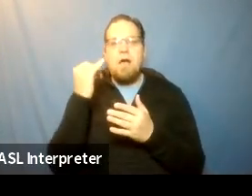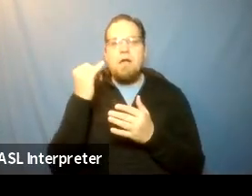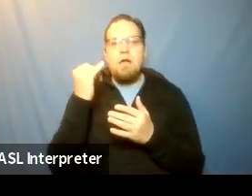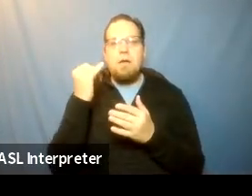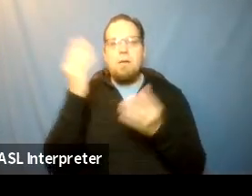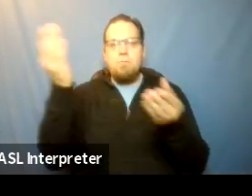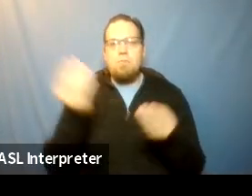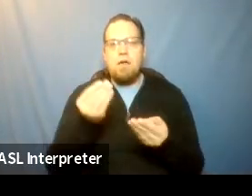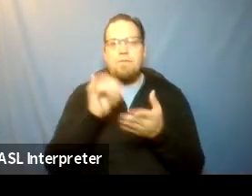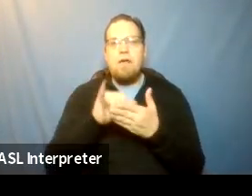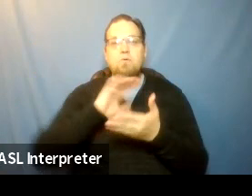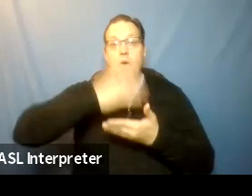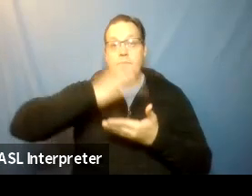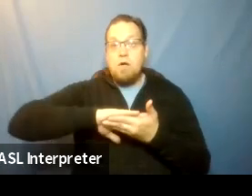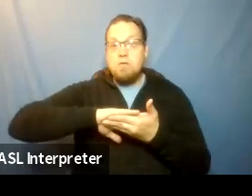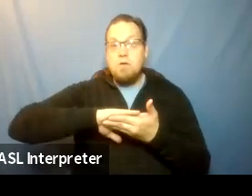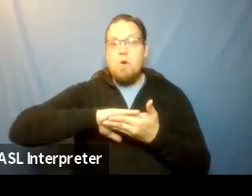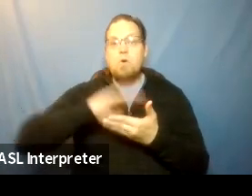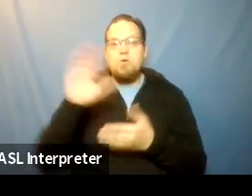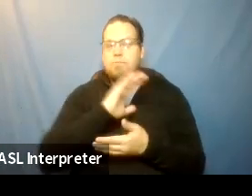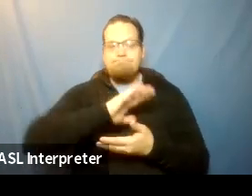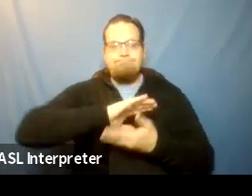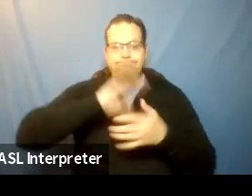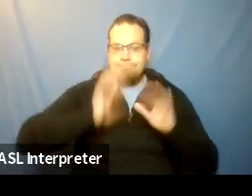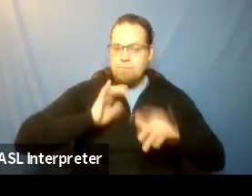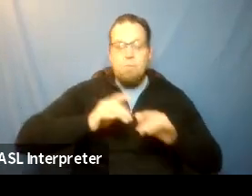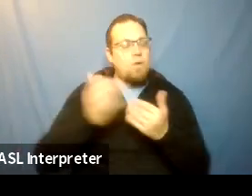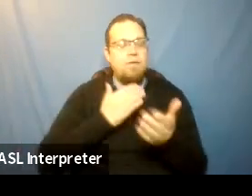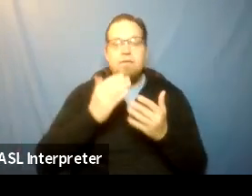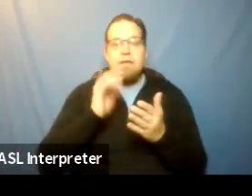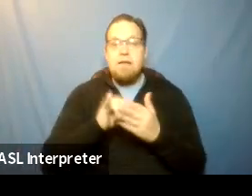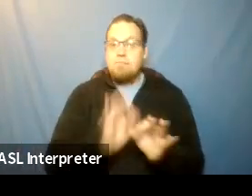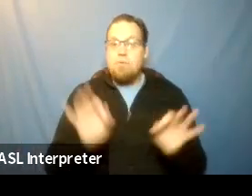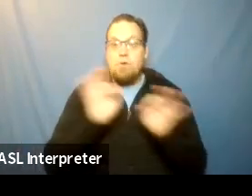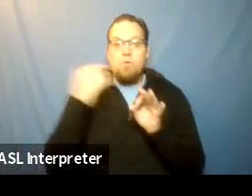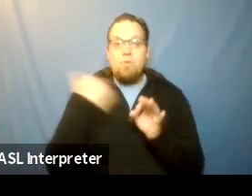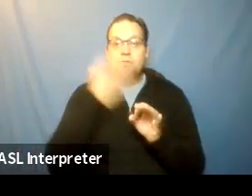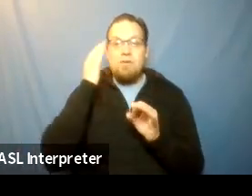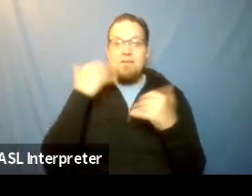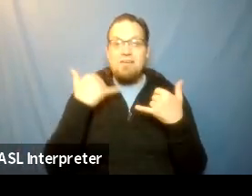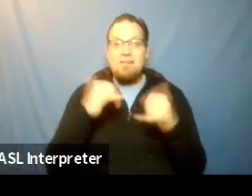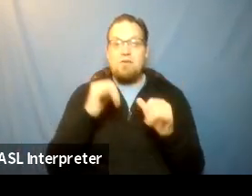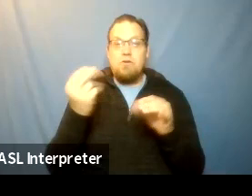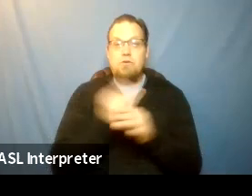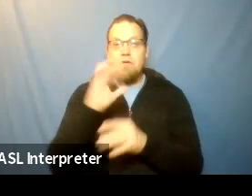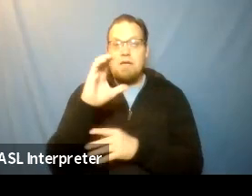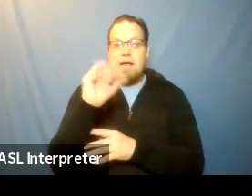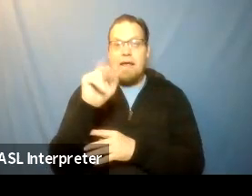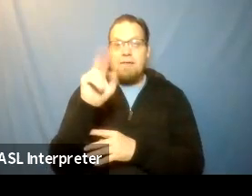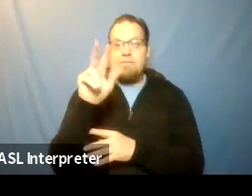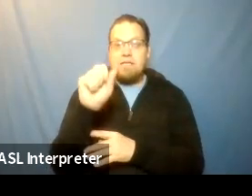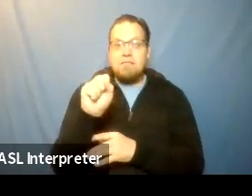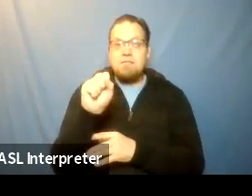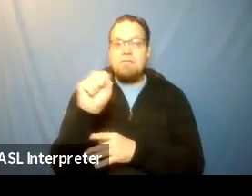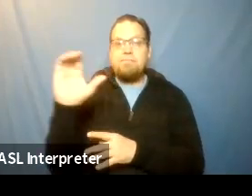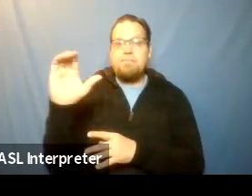bringing in the Chromebooks or the personal devices to campus is really important, because we're still going to use Canvas as the